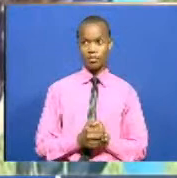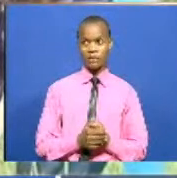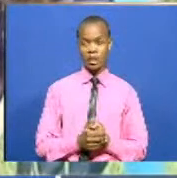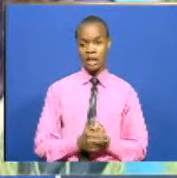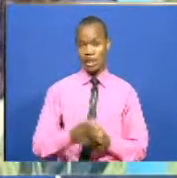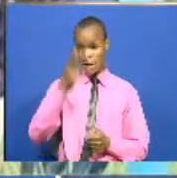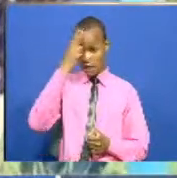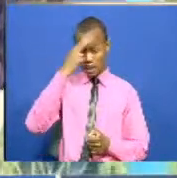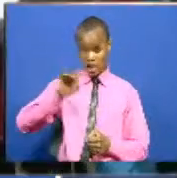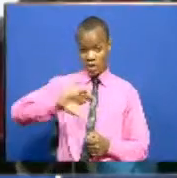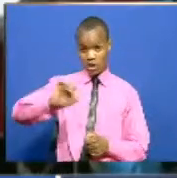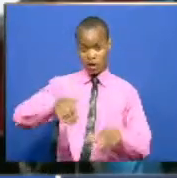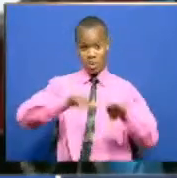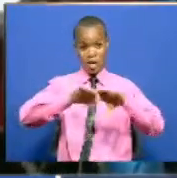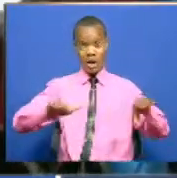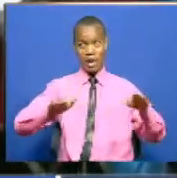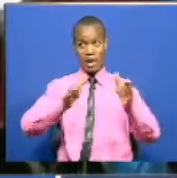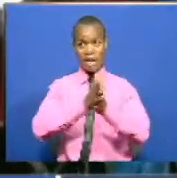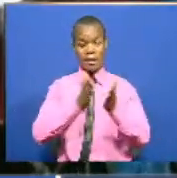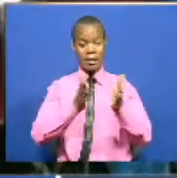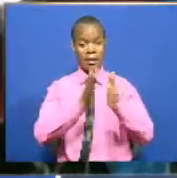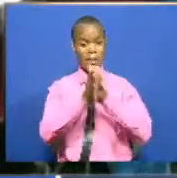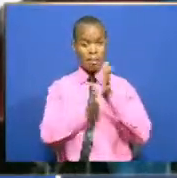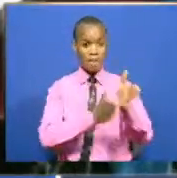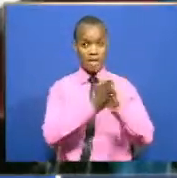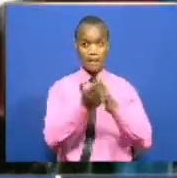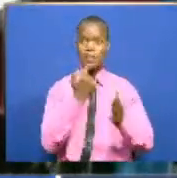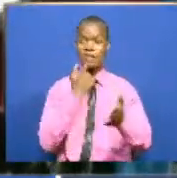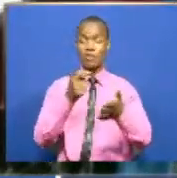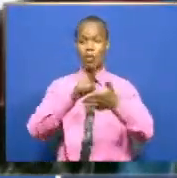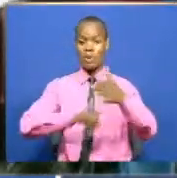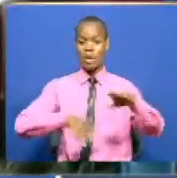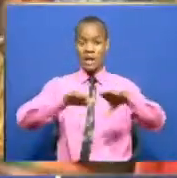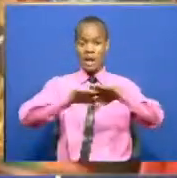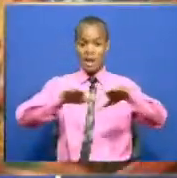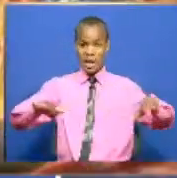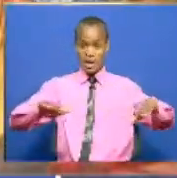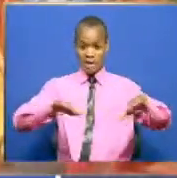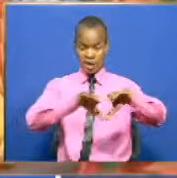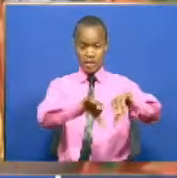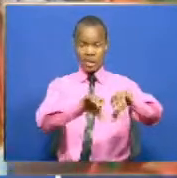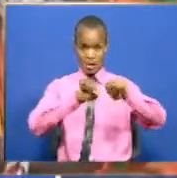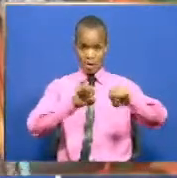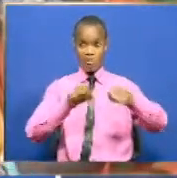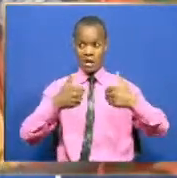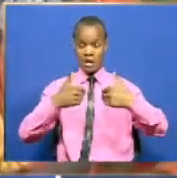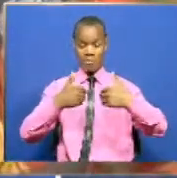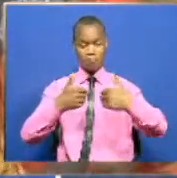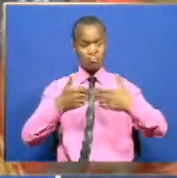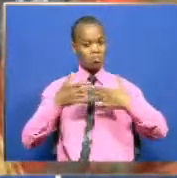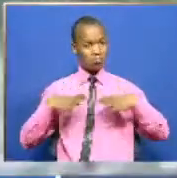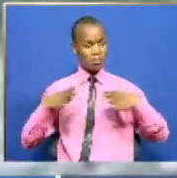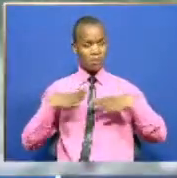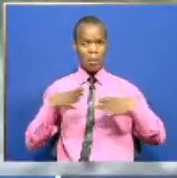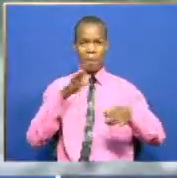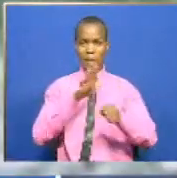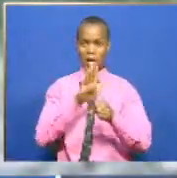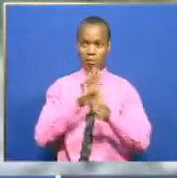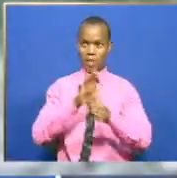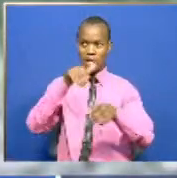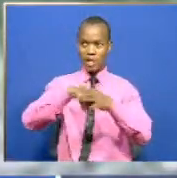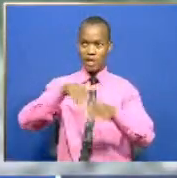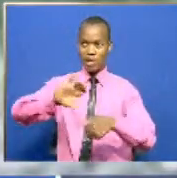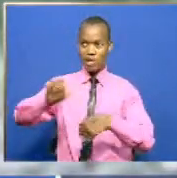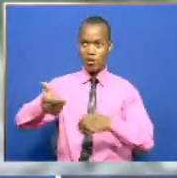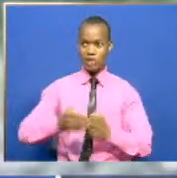and Physical Planning CEC Hamilton Paseina says land grabbing cartels have become rampant in the county. There